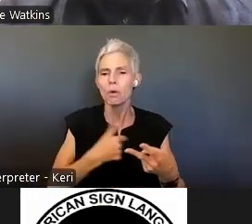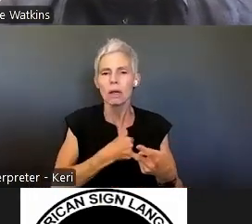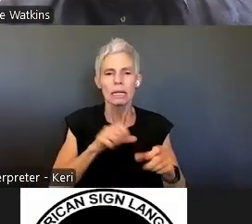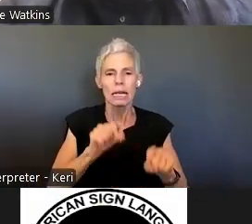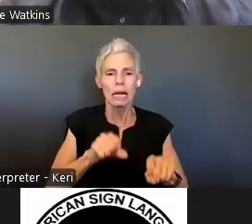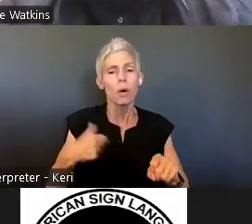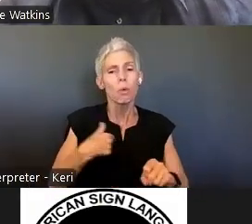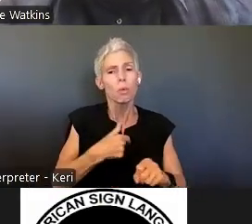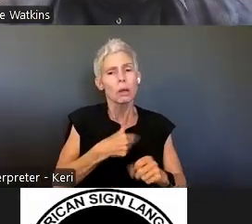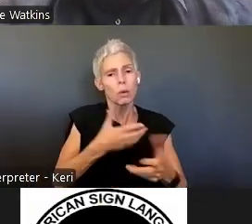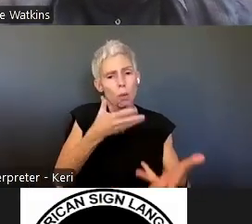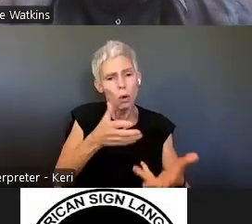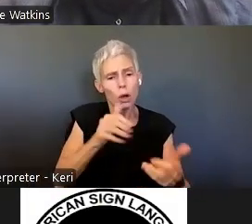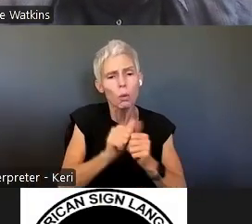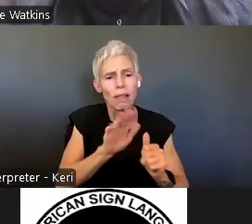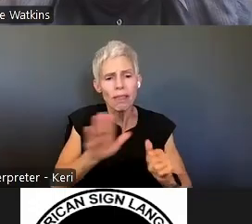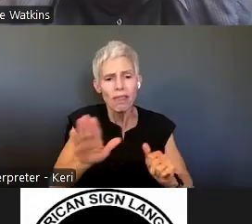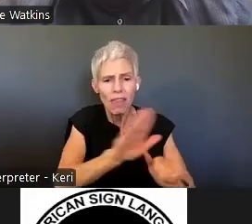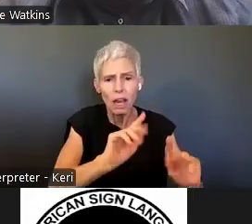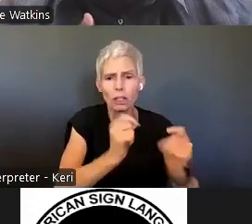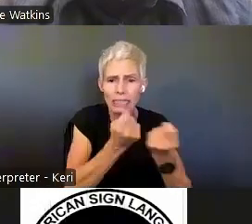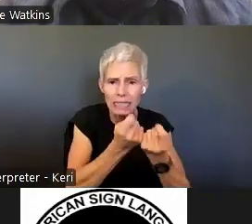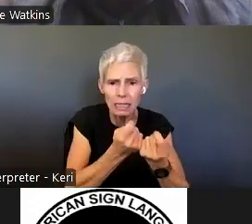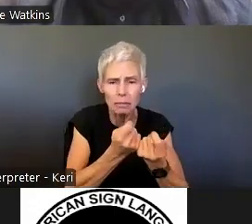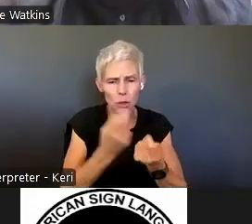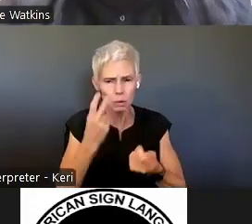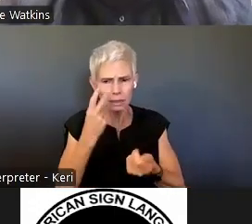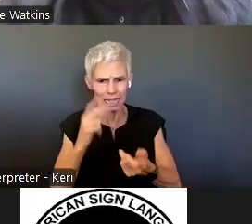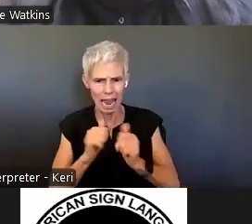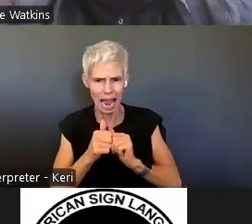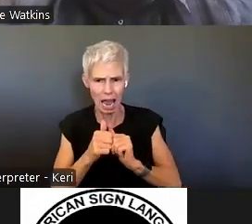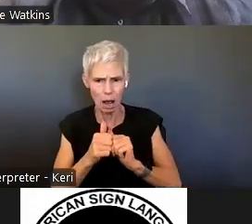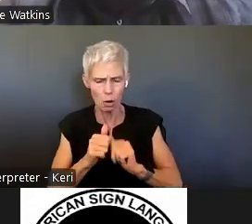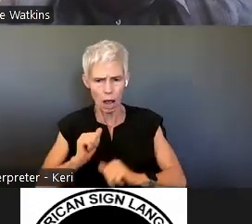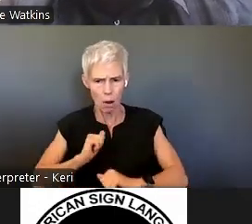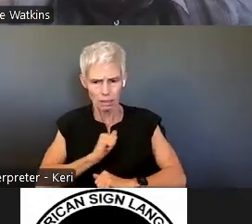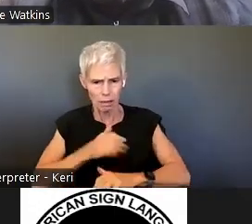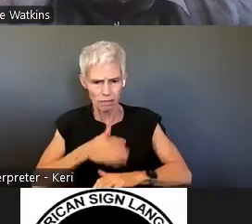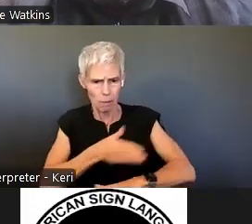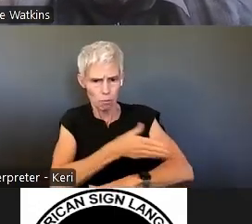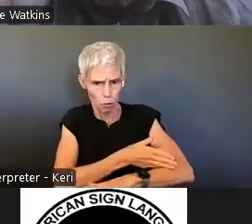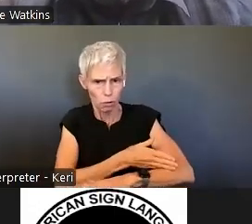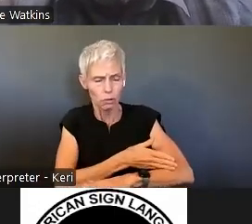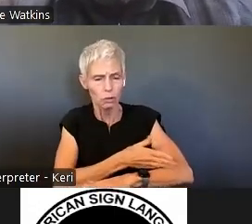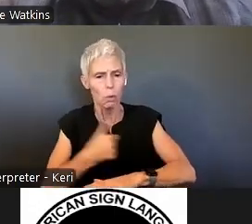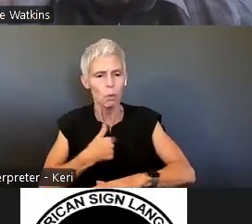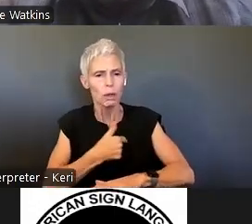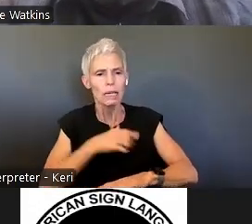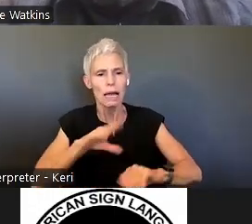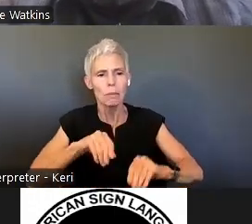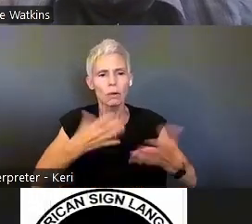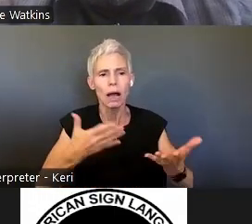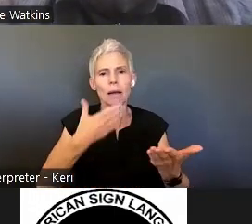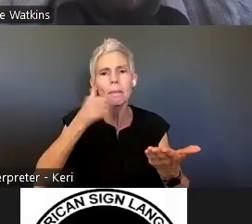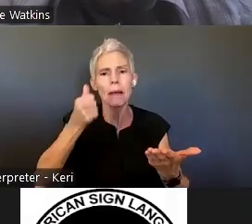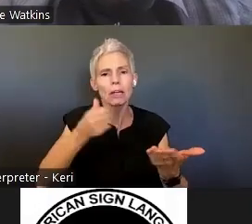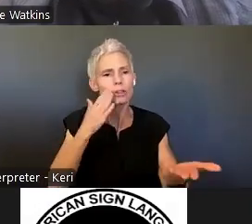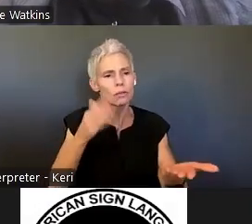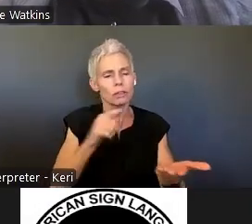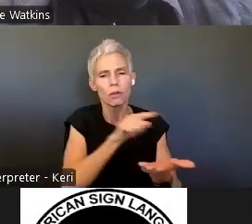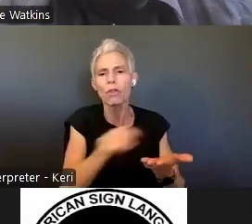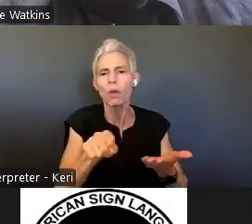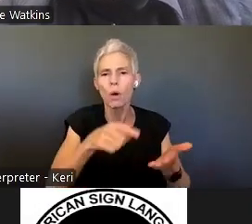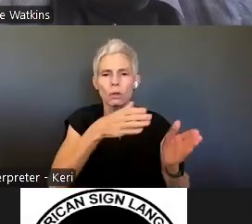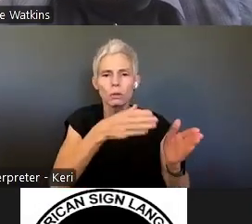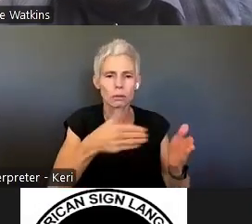would work with their team to see how we can improve ourselves to be able to provide a much better service to the members. So